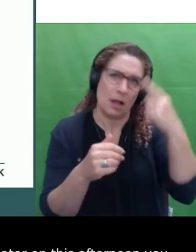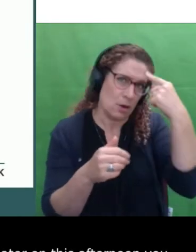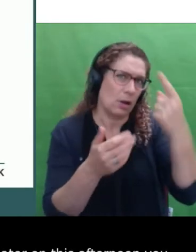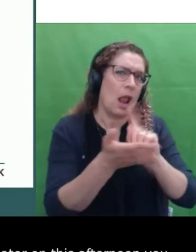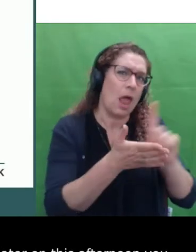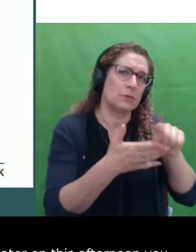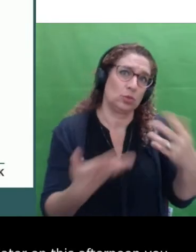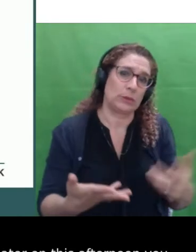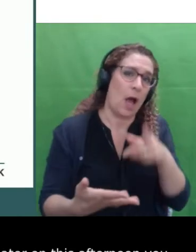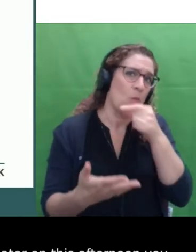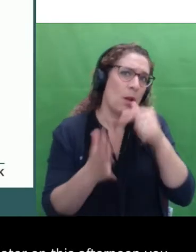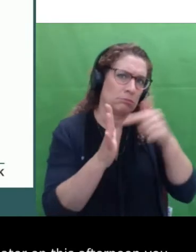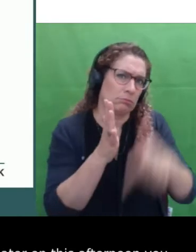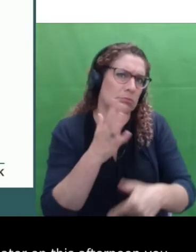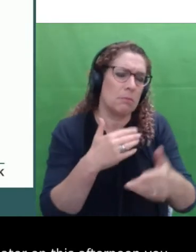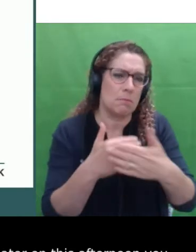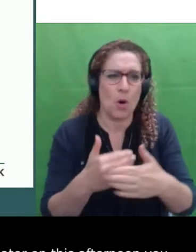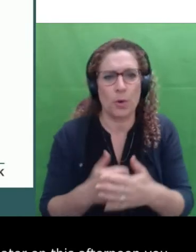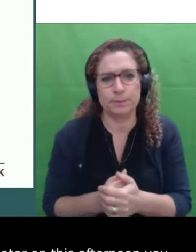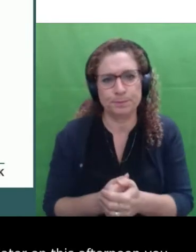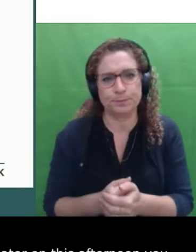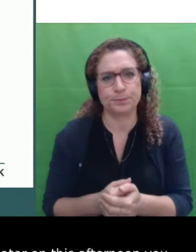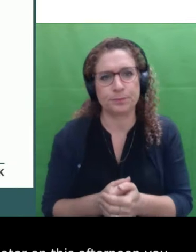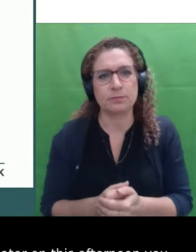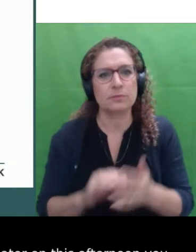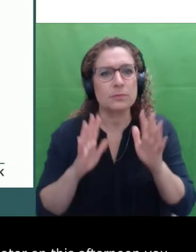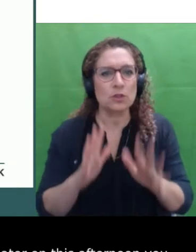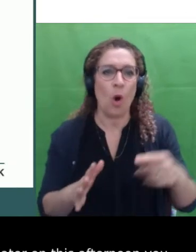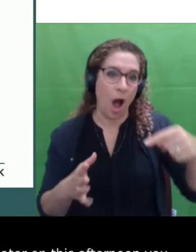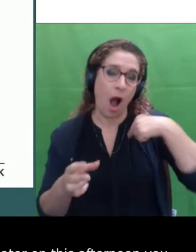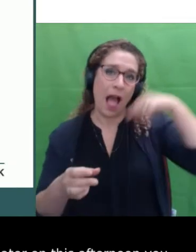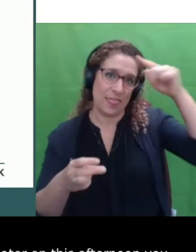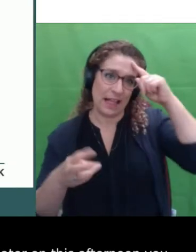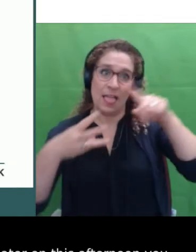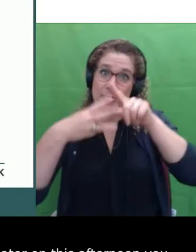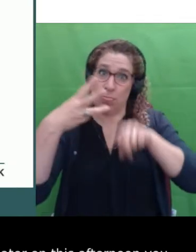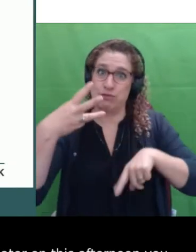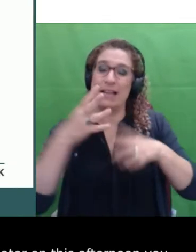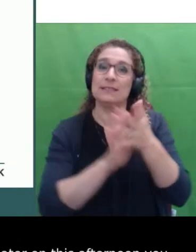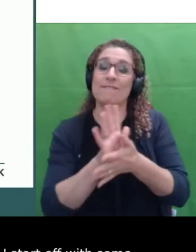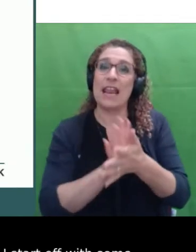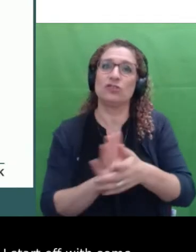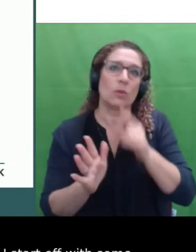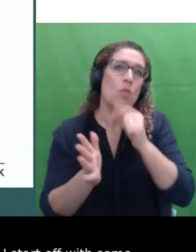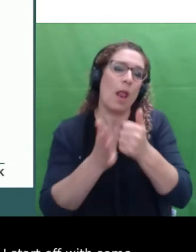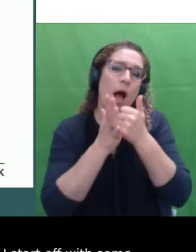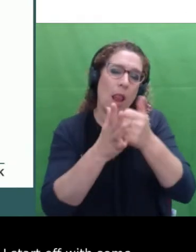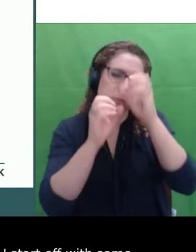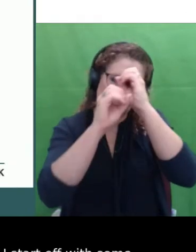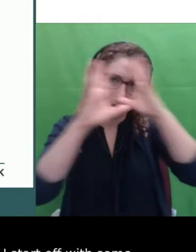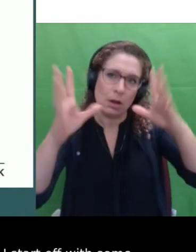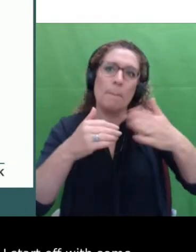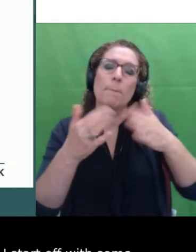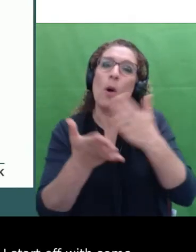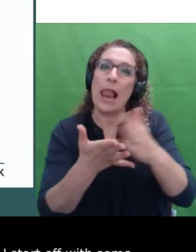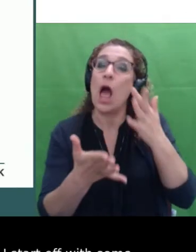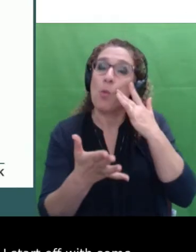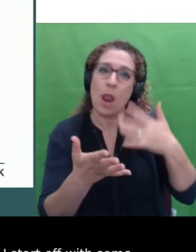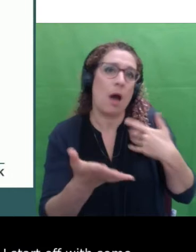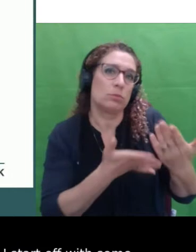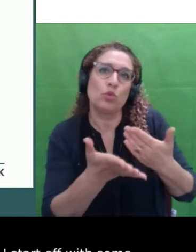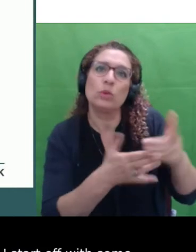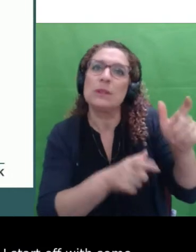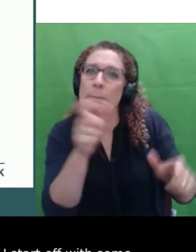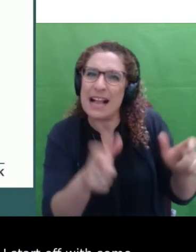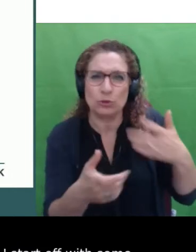um so first of all i start off with some definitions that i find quite useful um when i'm just talking to patients and talk and um explaining